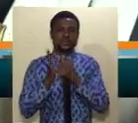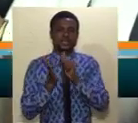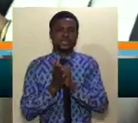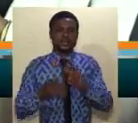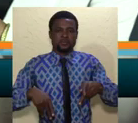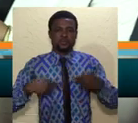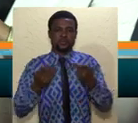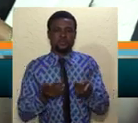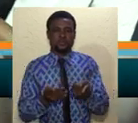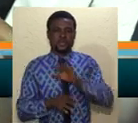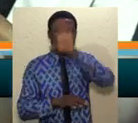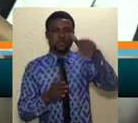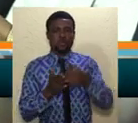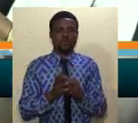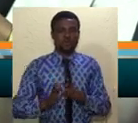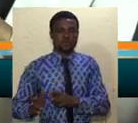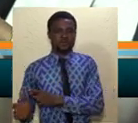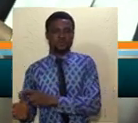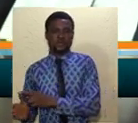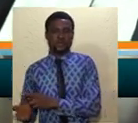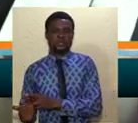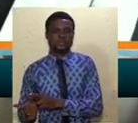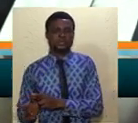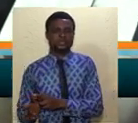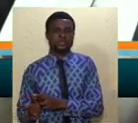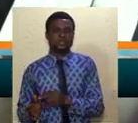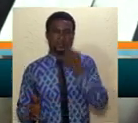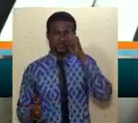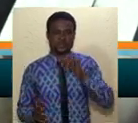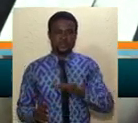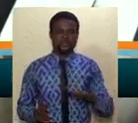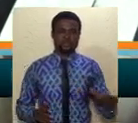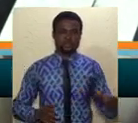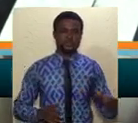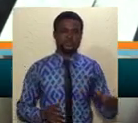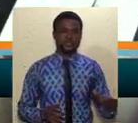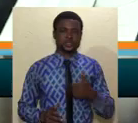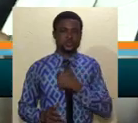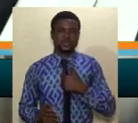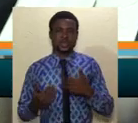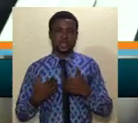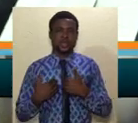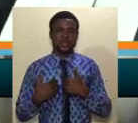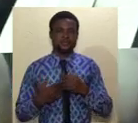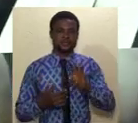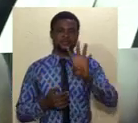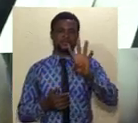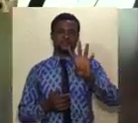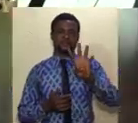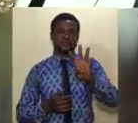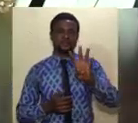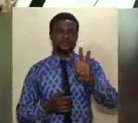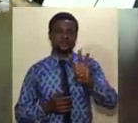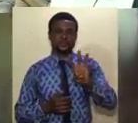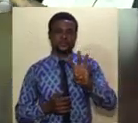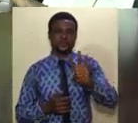provides for all rights and responsibilities of children. And we normally say that we have 4 baskets of rights.